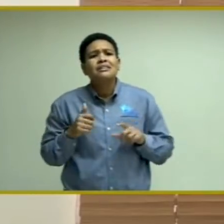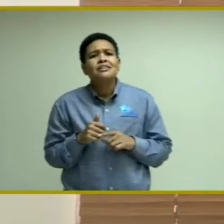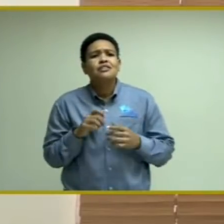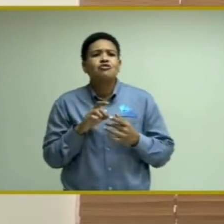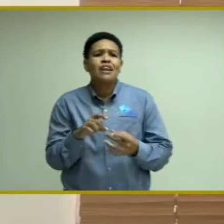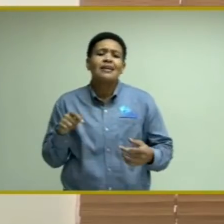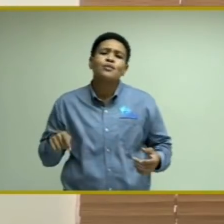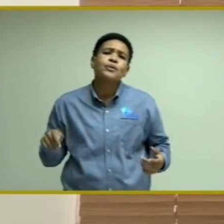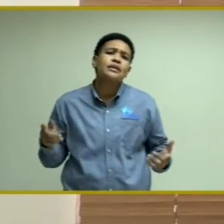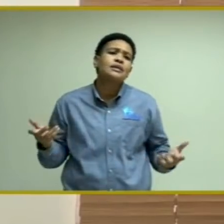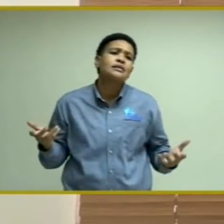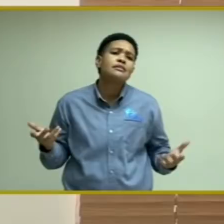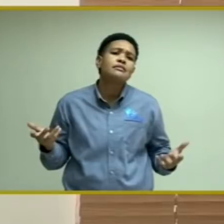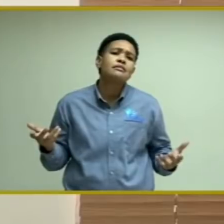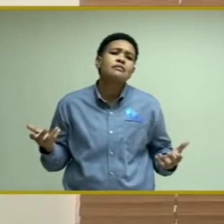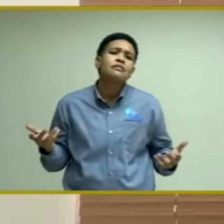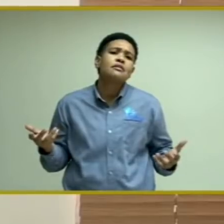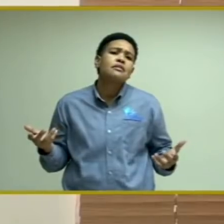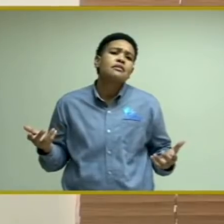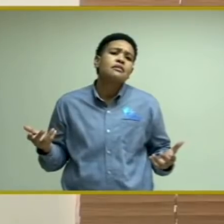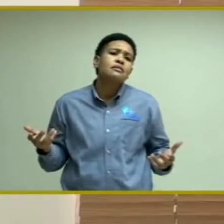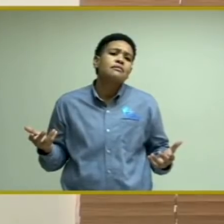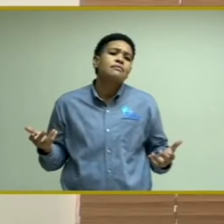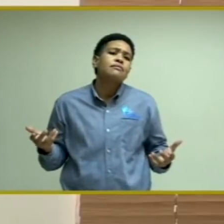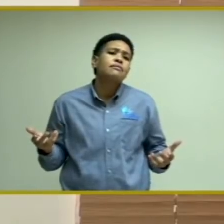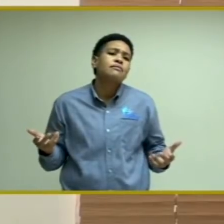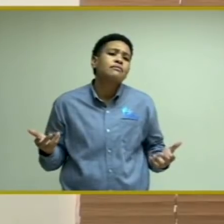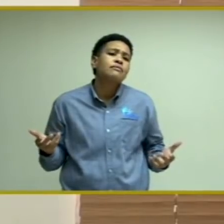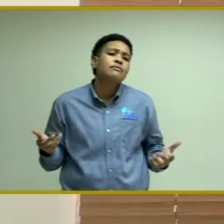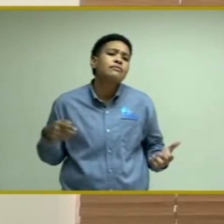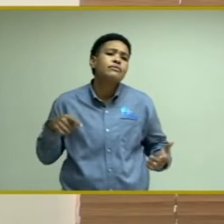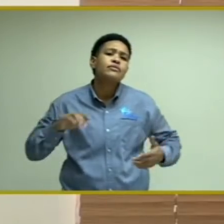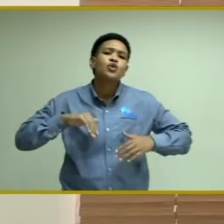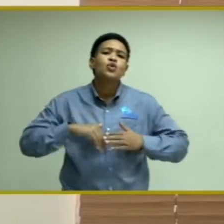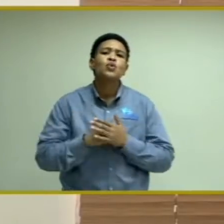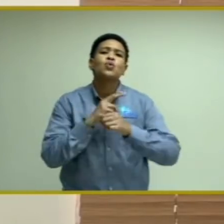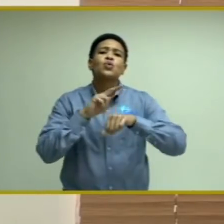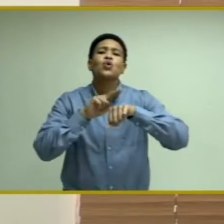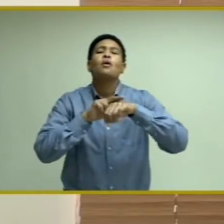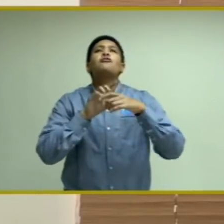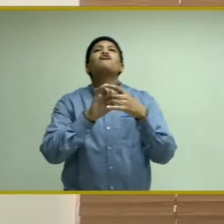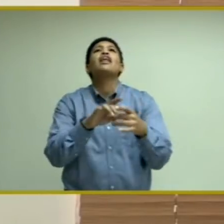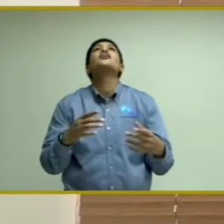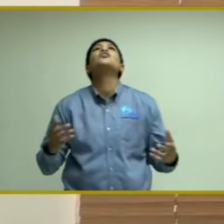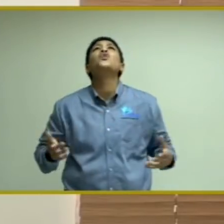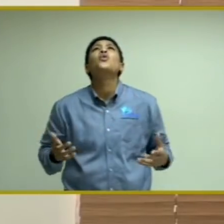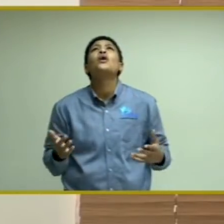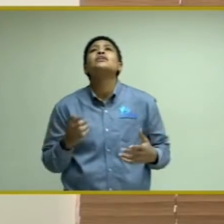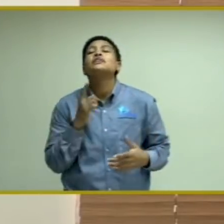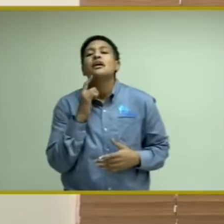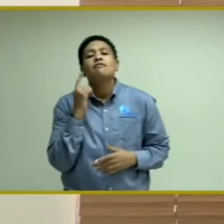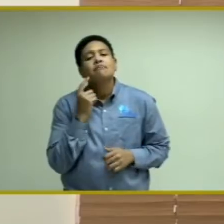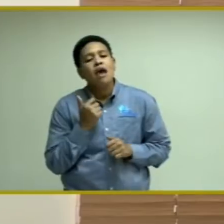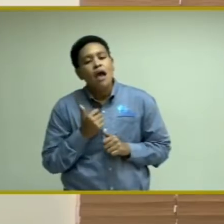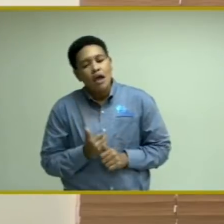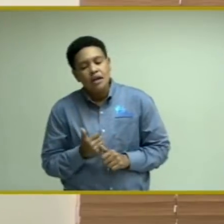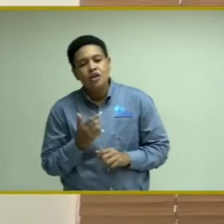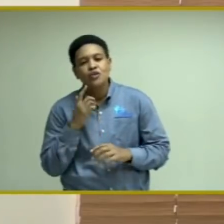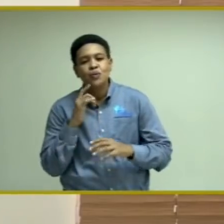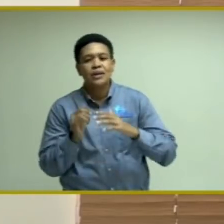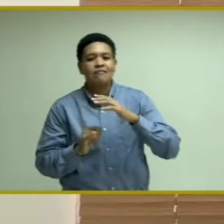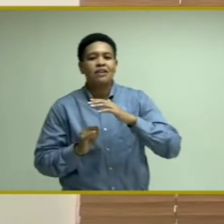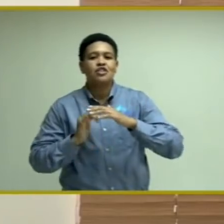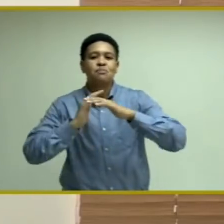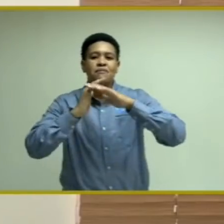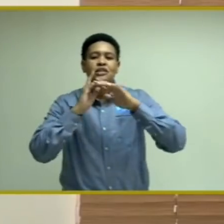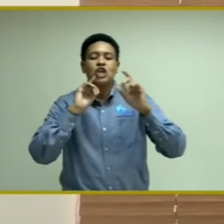this, that this is a new normal in terms of the adhering to the infection prevention and